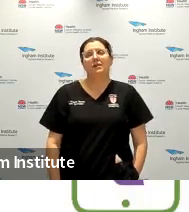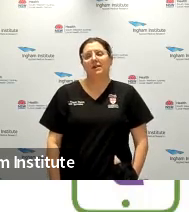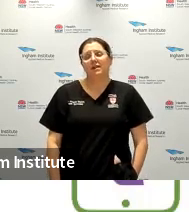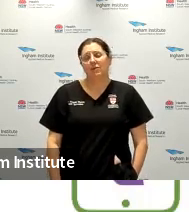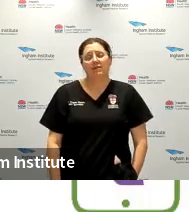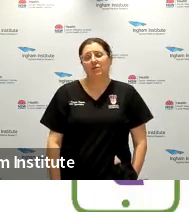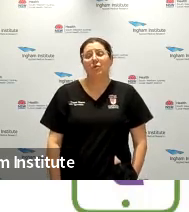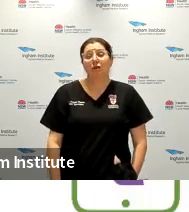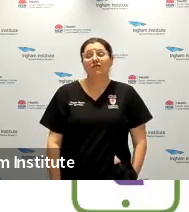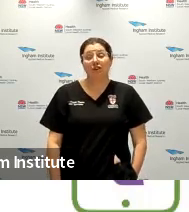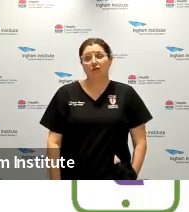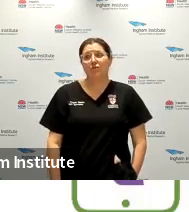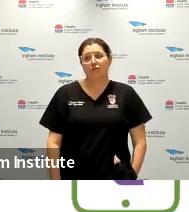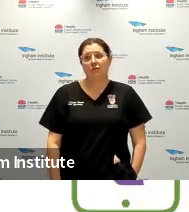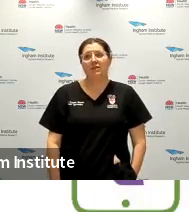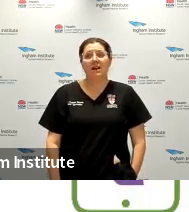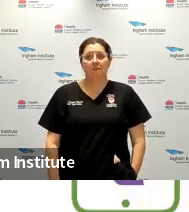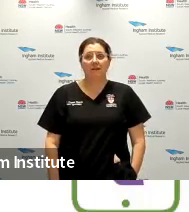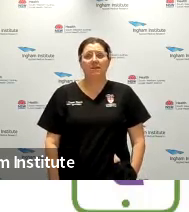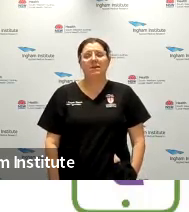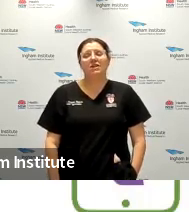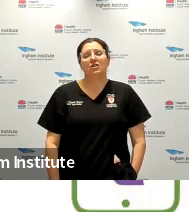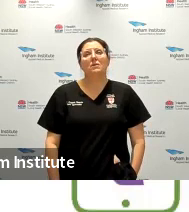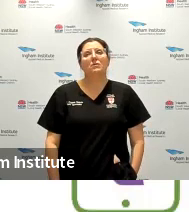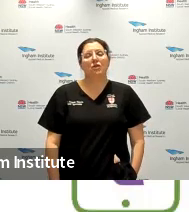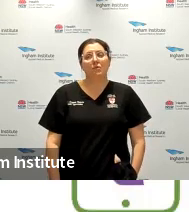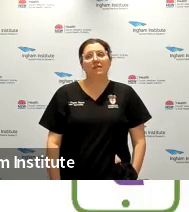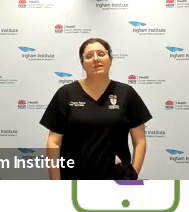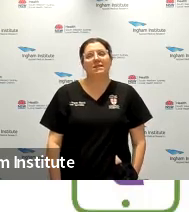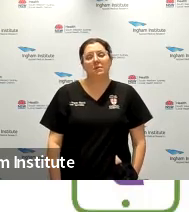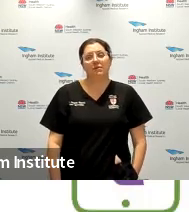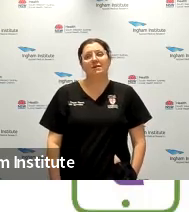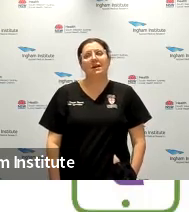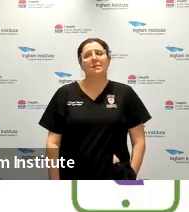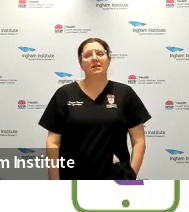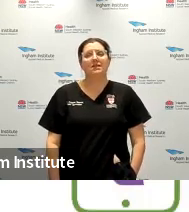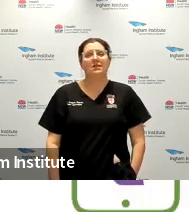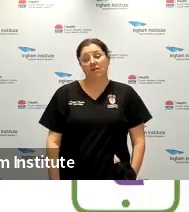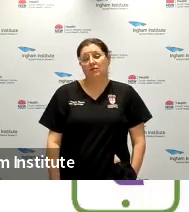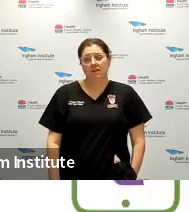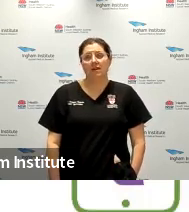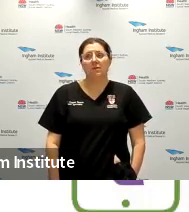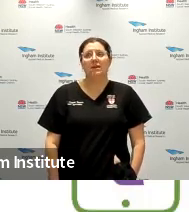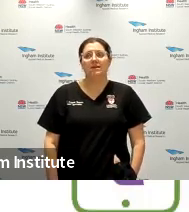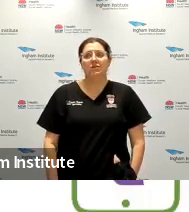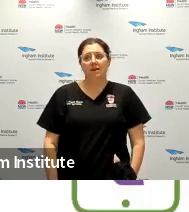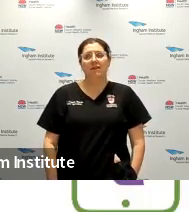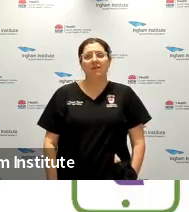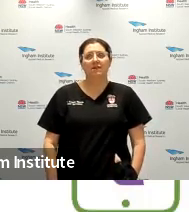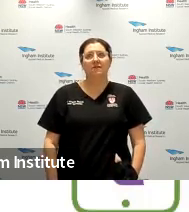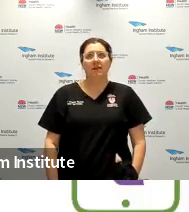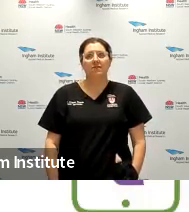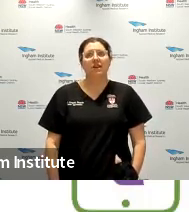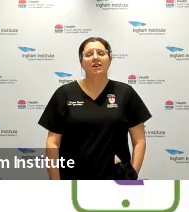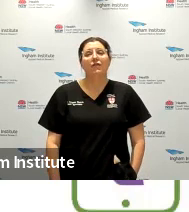at probably one of the more vulnerable groups, young mothers, so women with no previous experience, those that are women less than